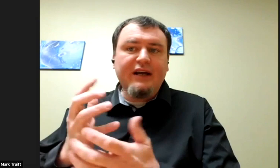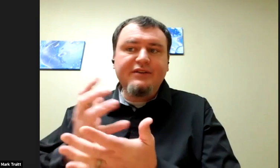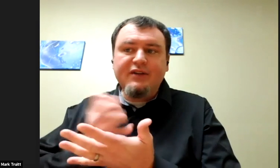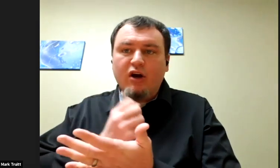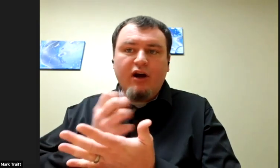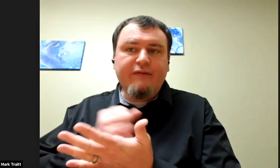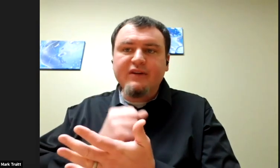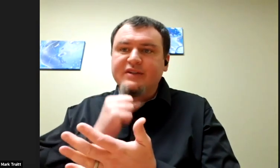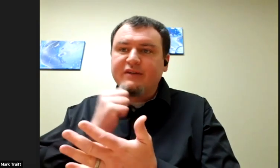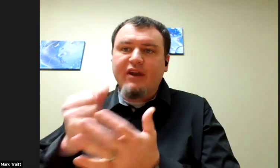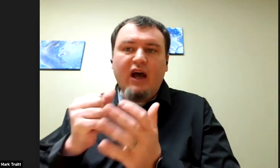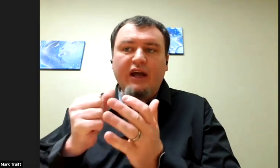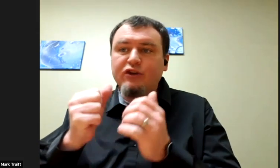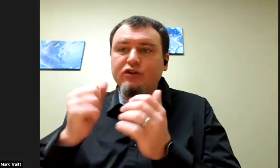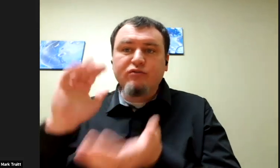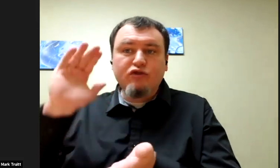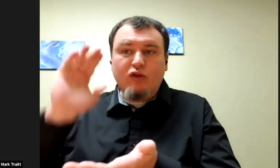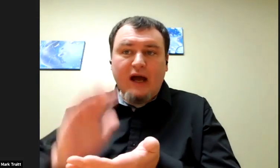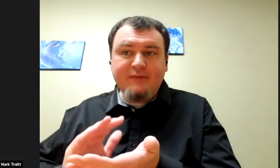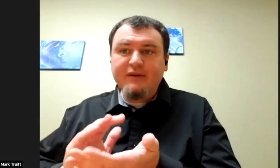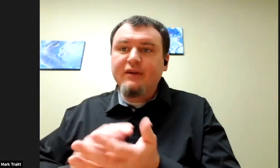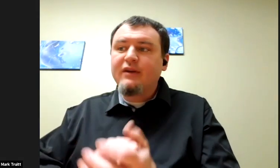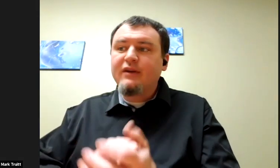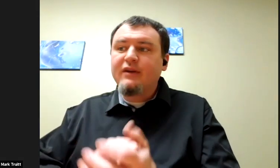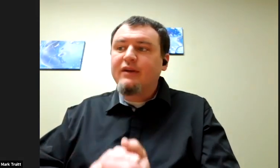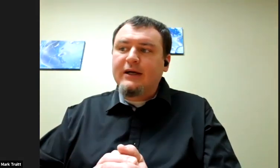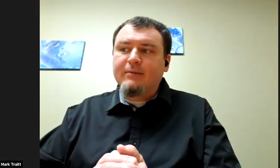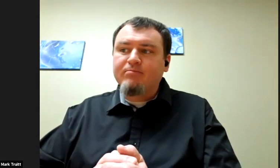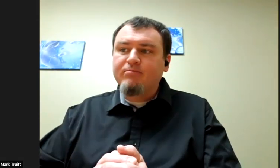Our tithes, our offerings have not dropped.